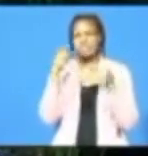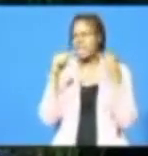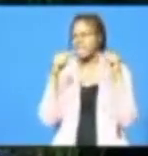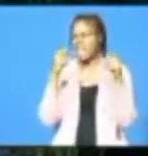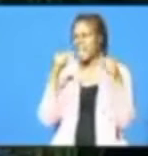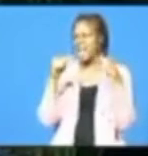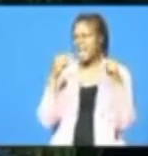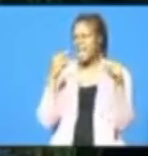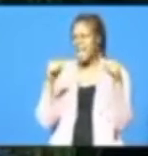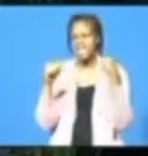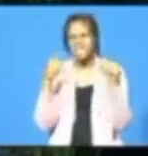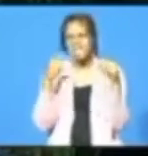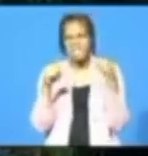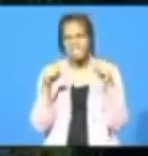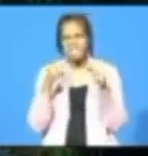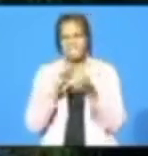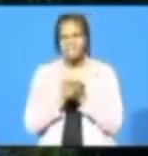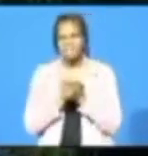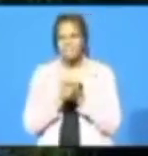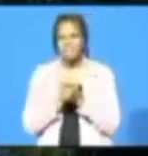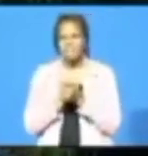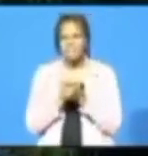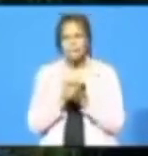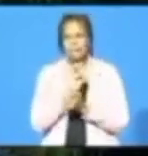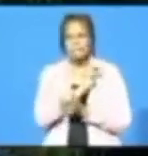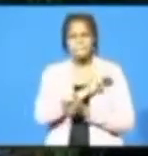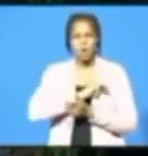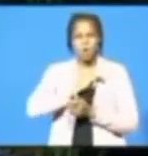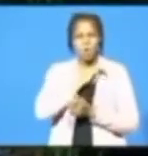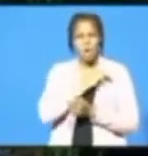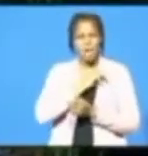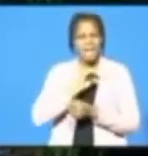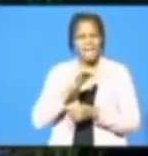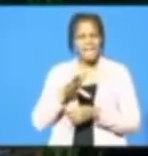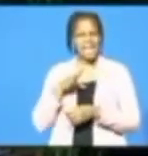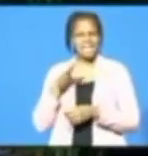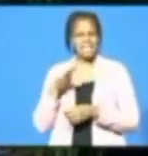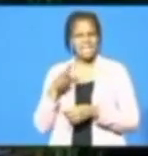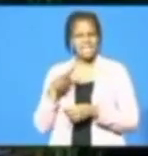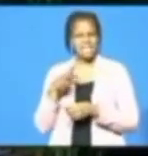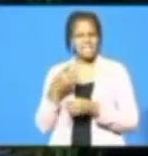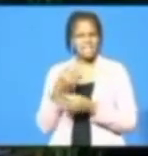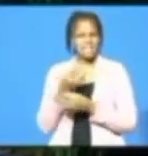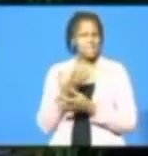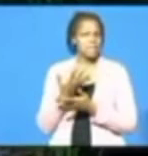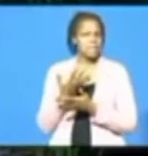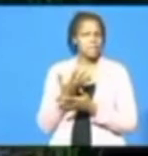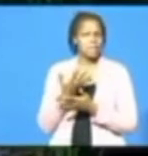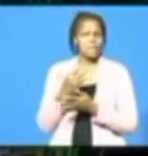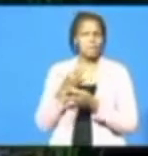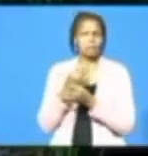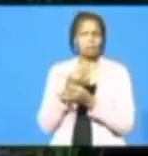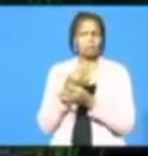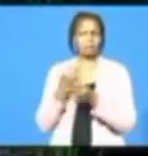Morals and ethics are liberalized.